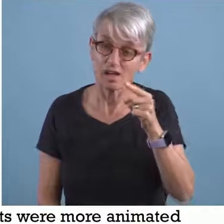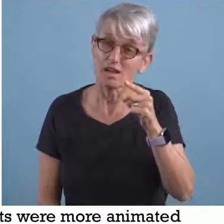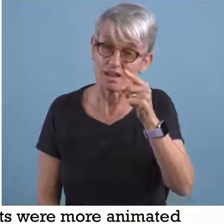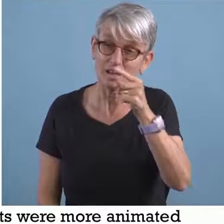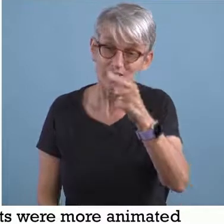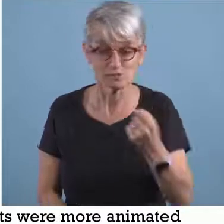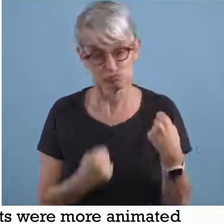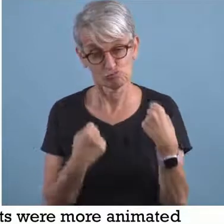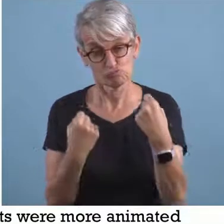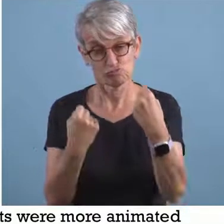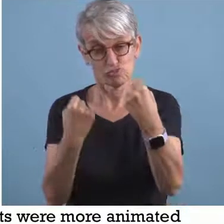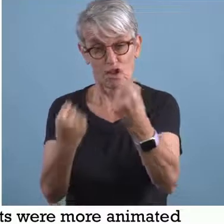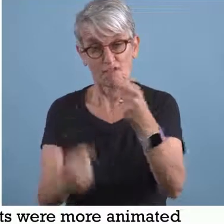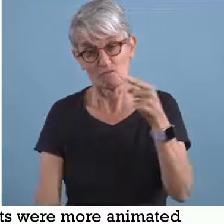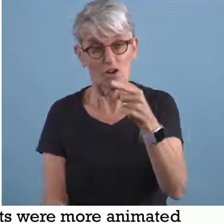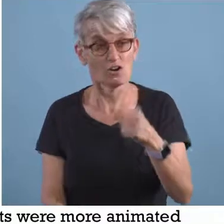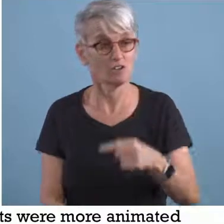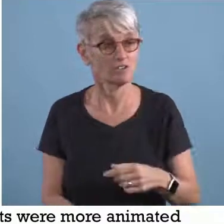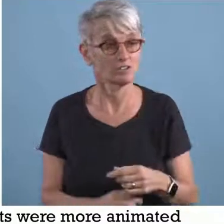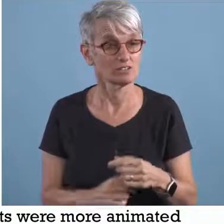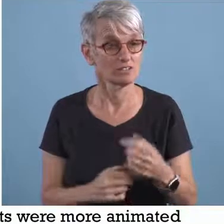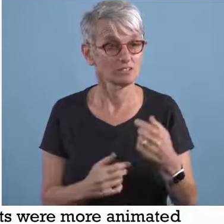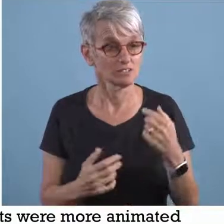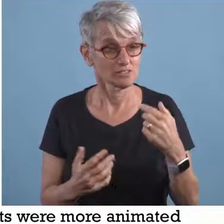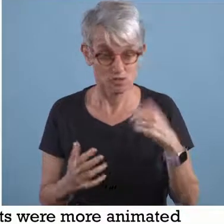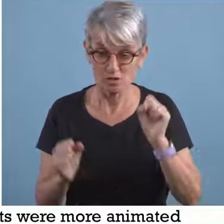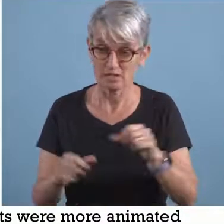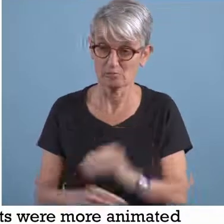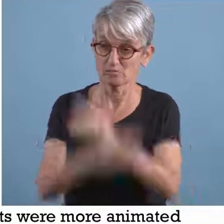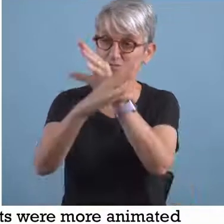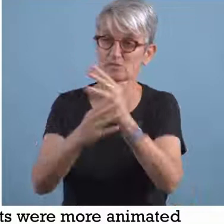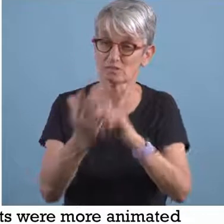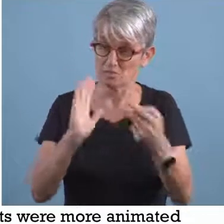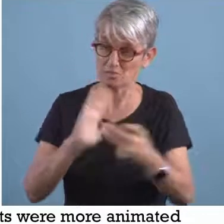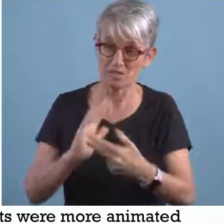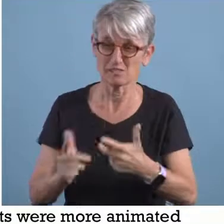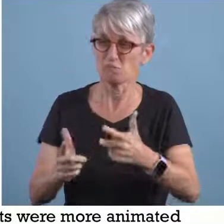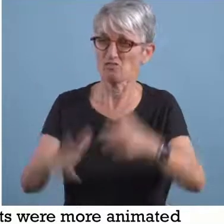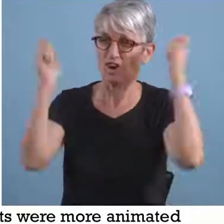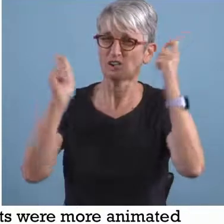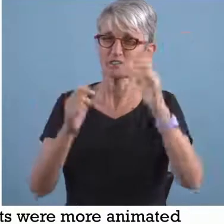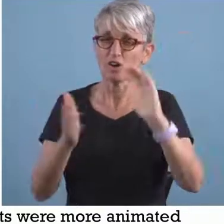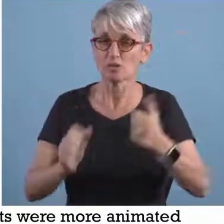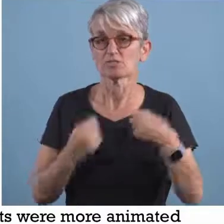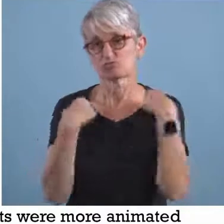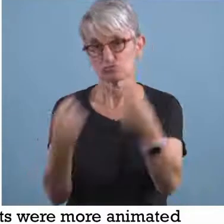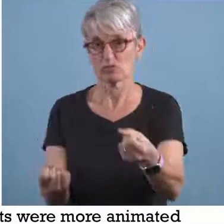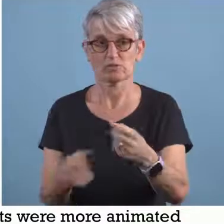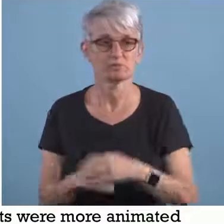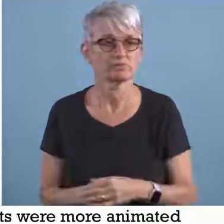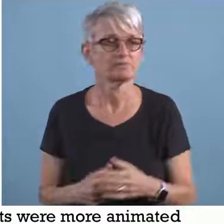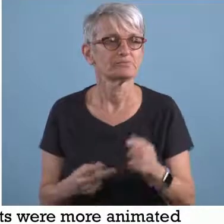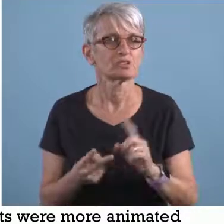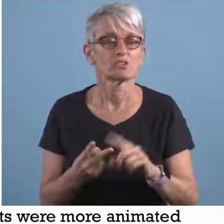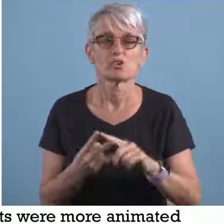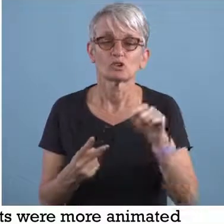And moving 120 miles in 45 seconds is not such a bad idea. We have weather considerations